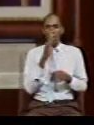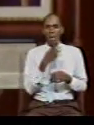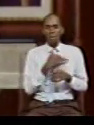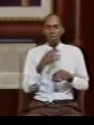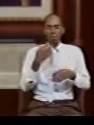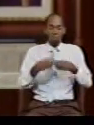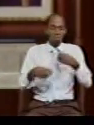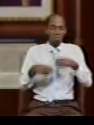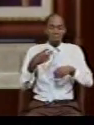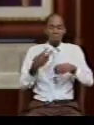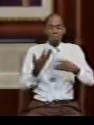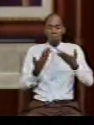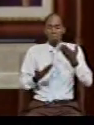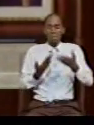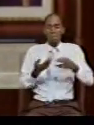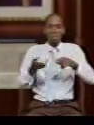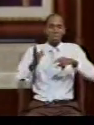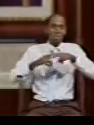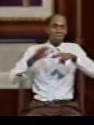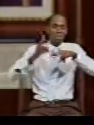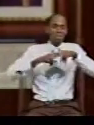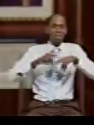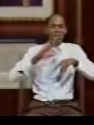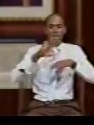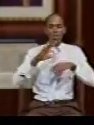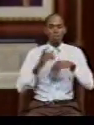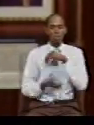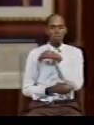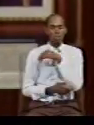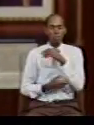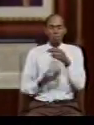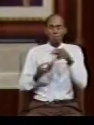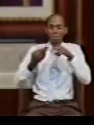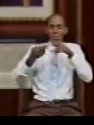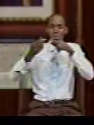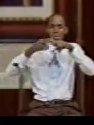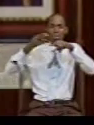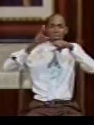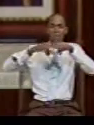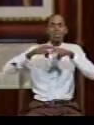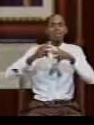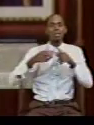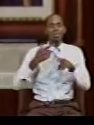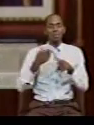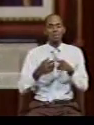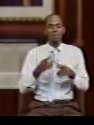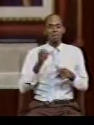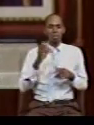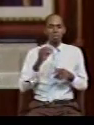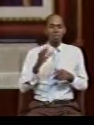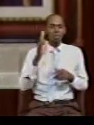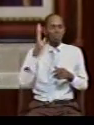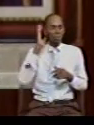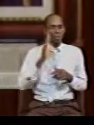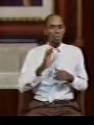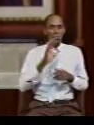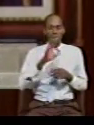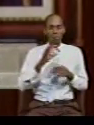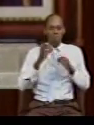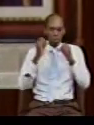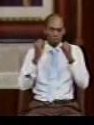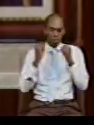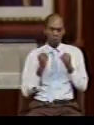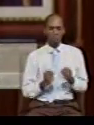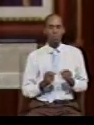the temptations multiply, so with the sustaining power, the strengthening